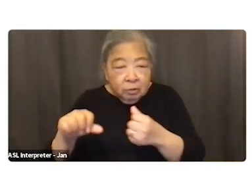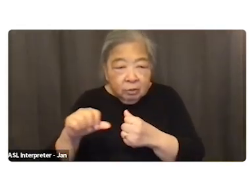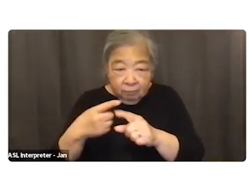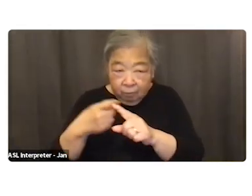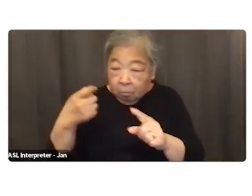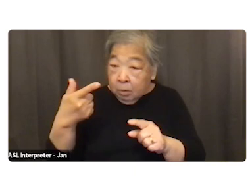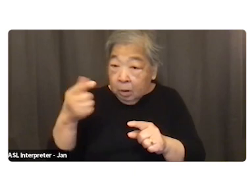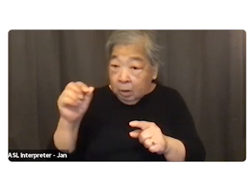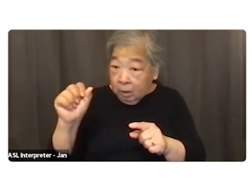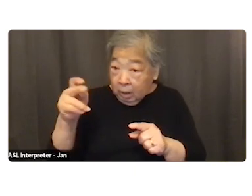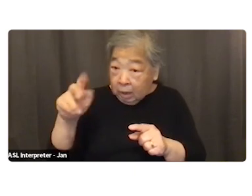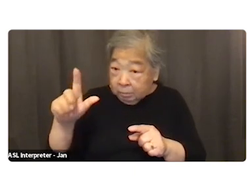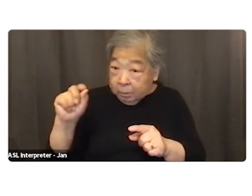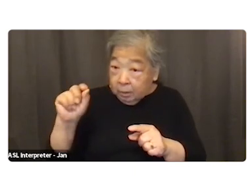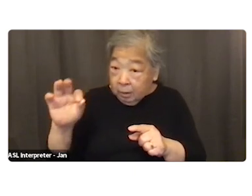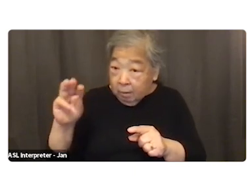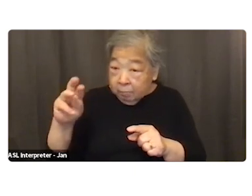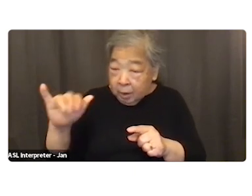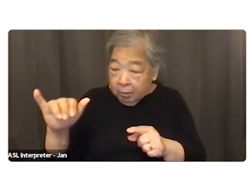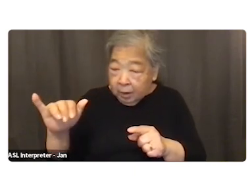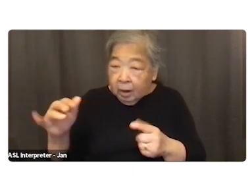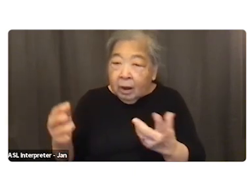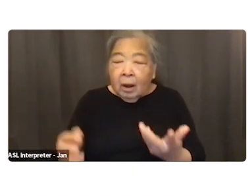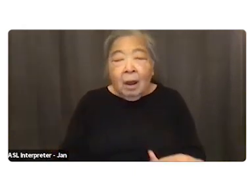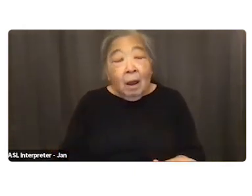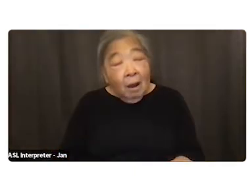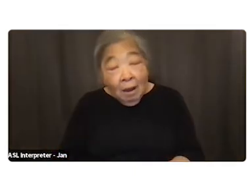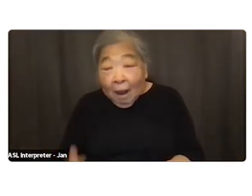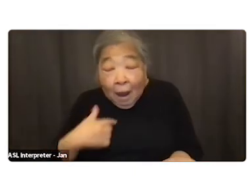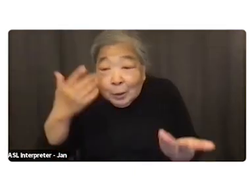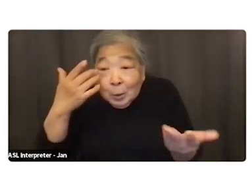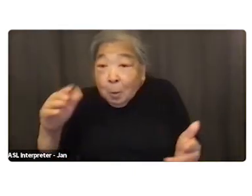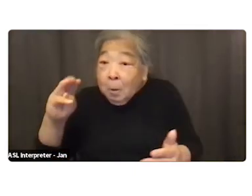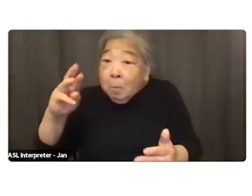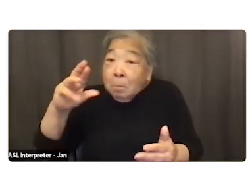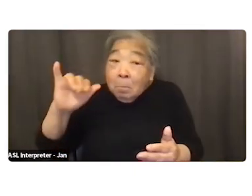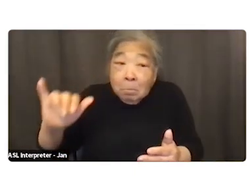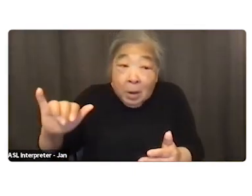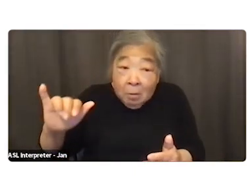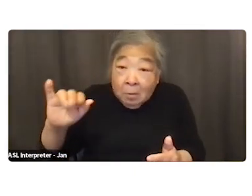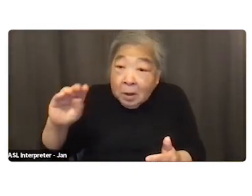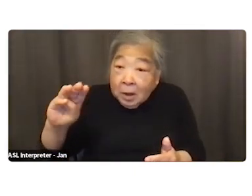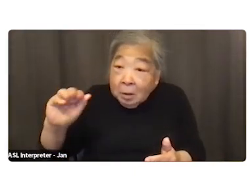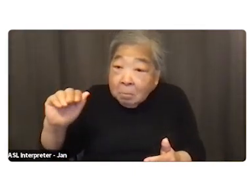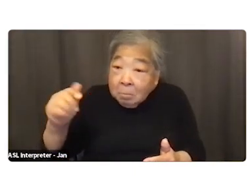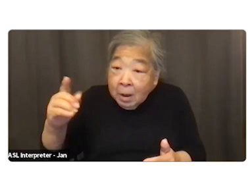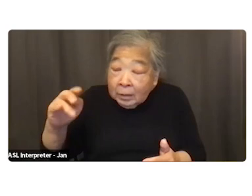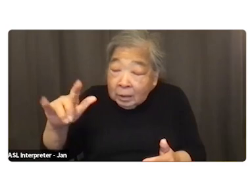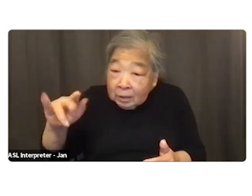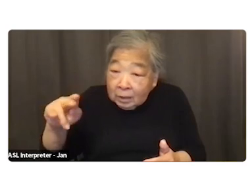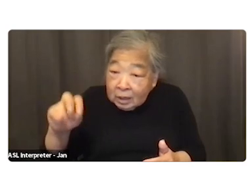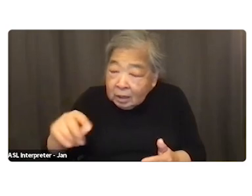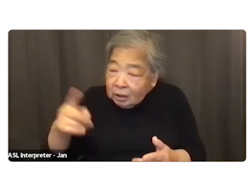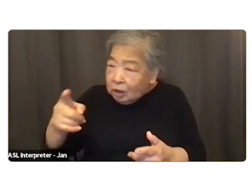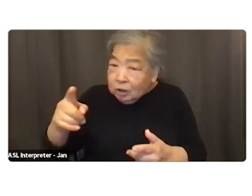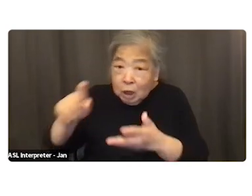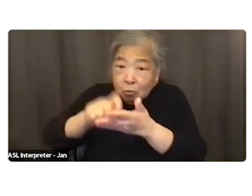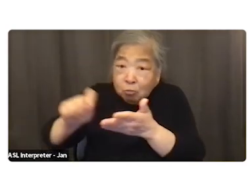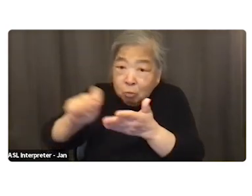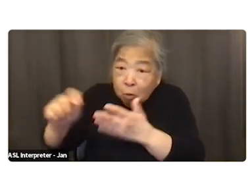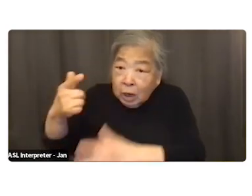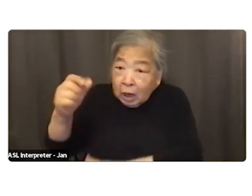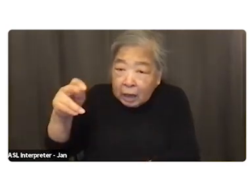So had I known that Mary Magdalene wrote a fucking gospel, I would have been a better bitch as a little girl.